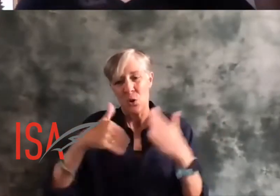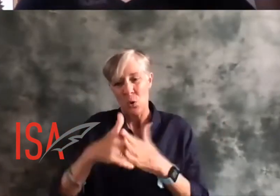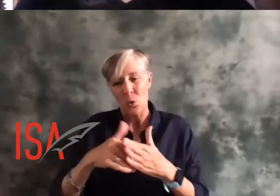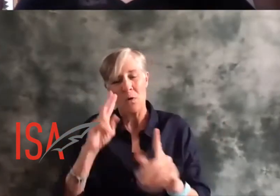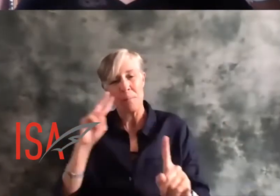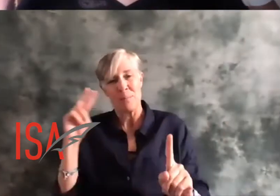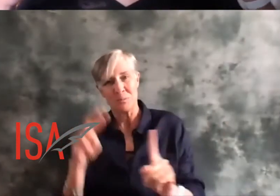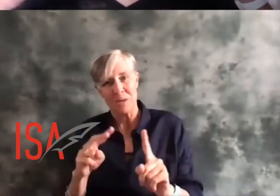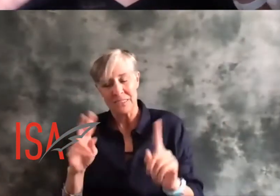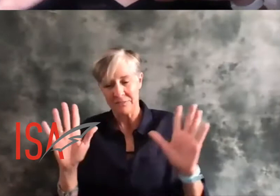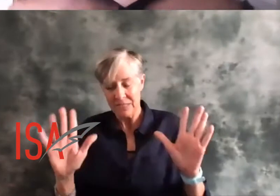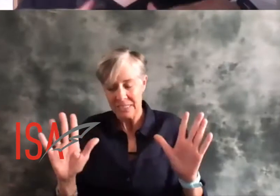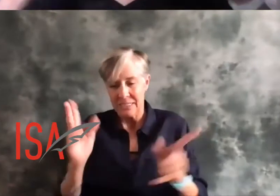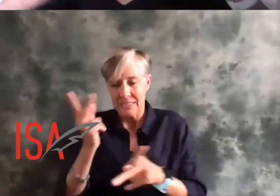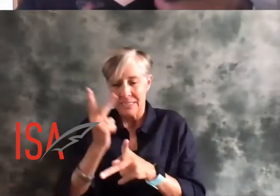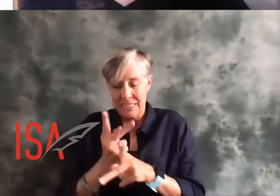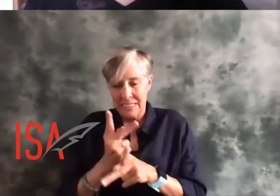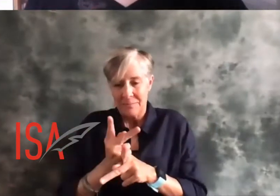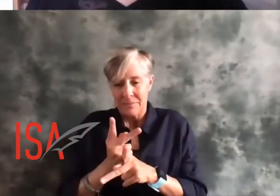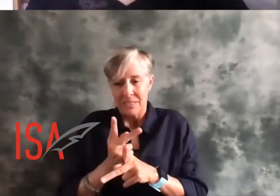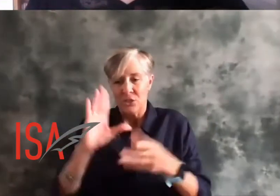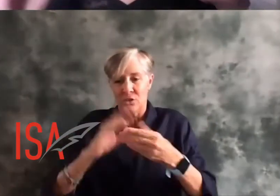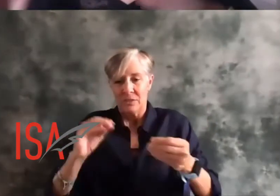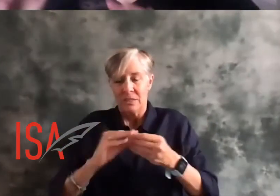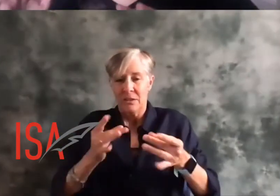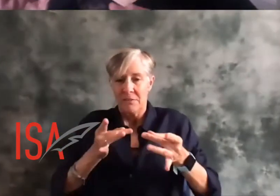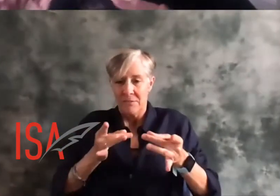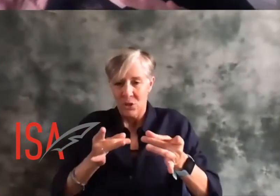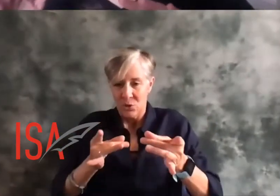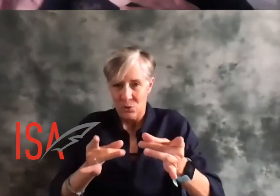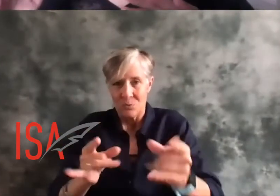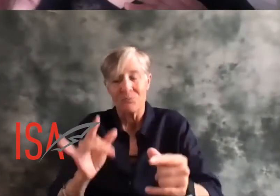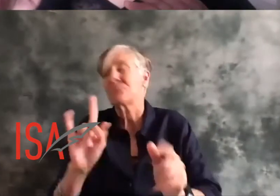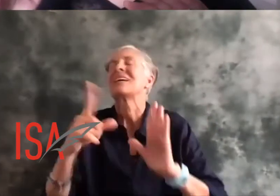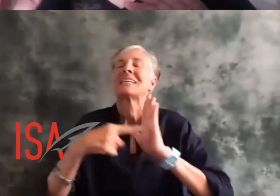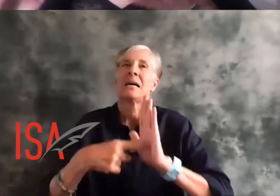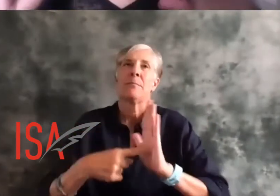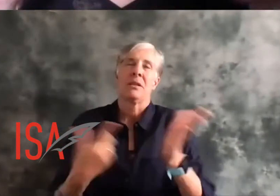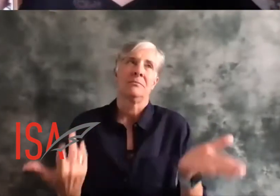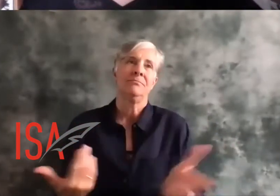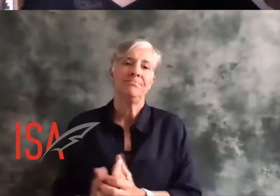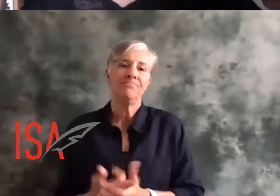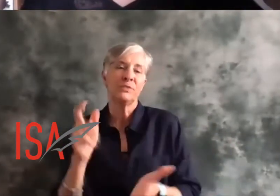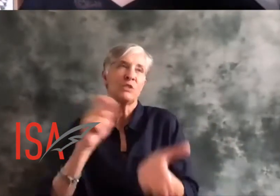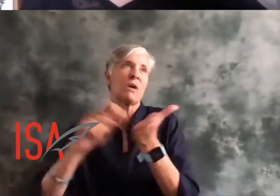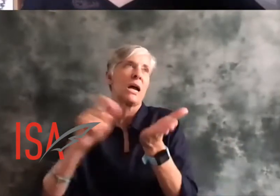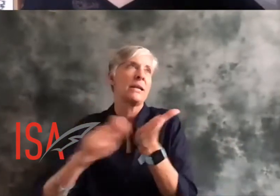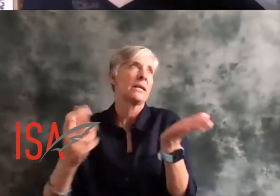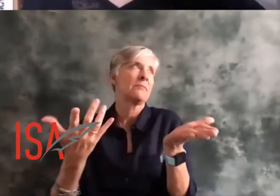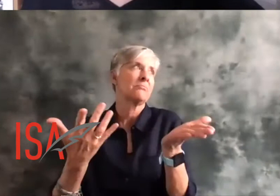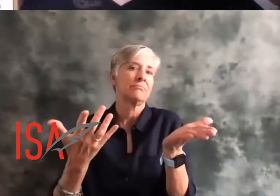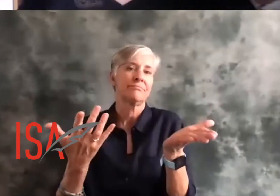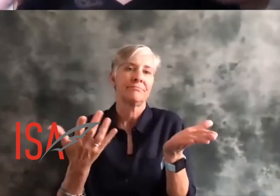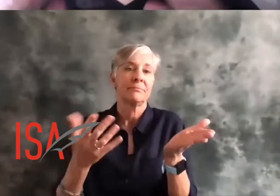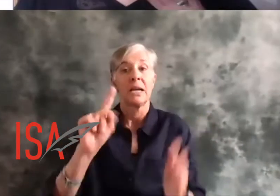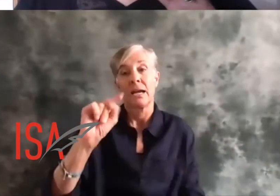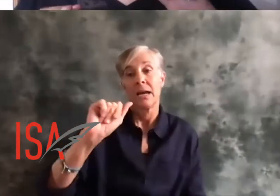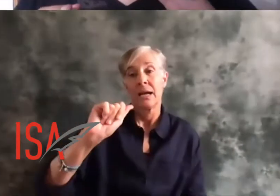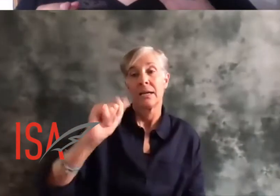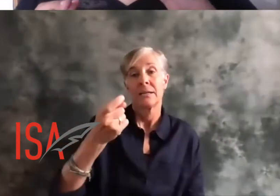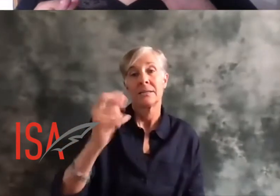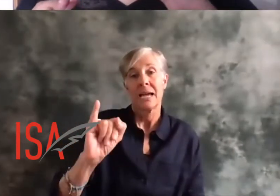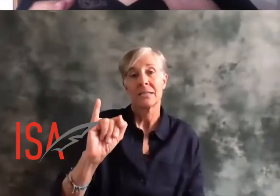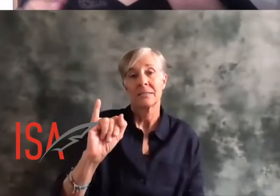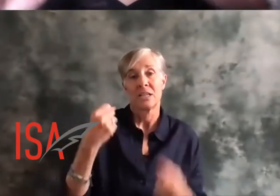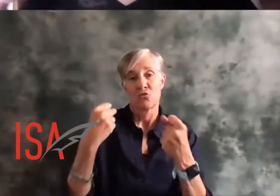that overall narrative flowing. So an example of that would be you're writing a taxi driver. You